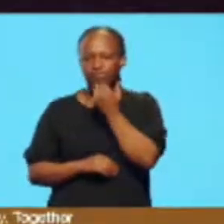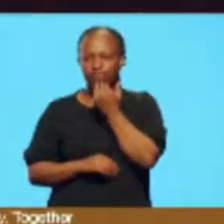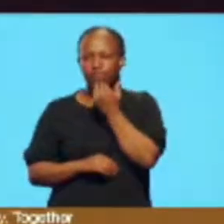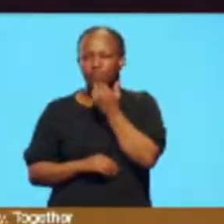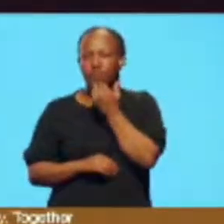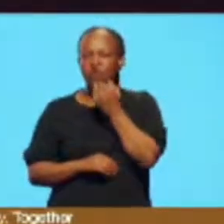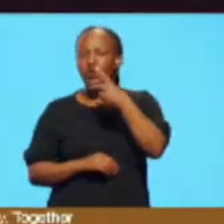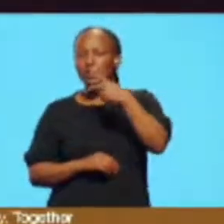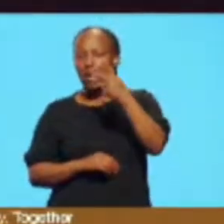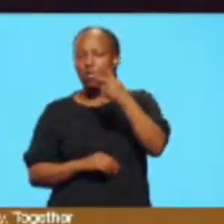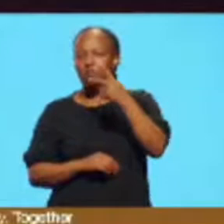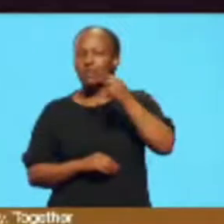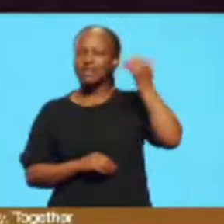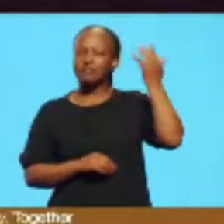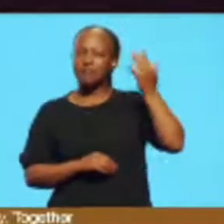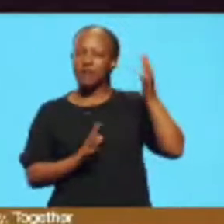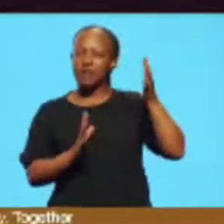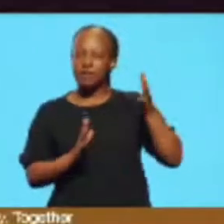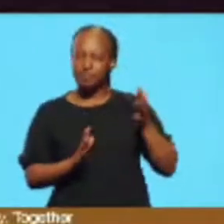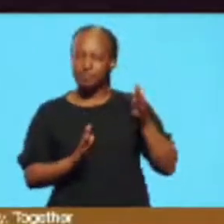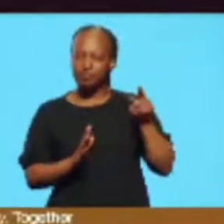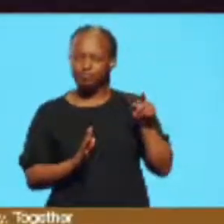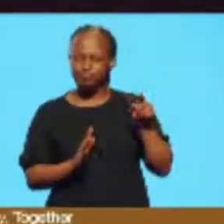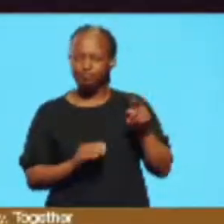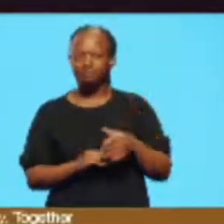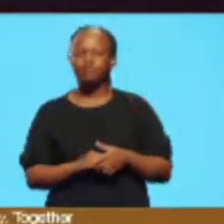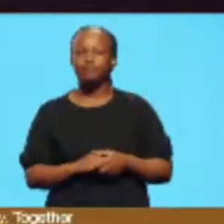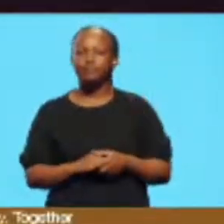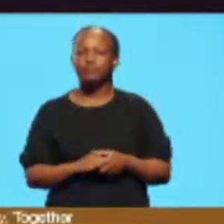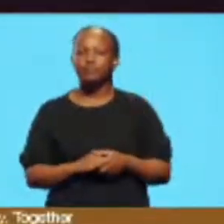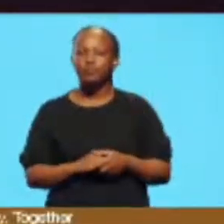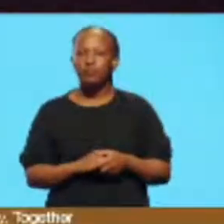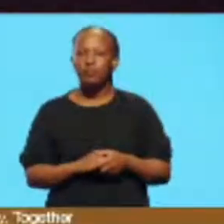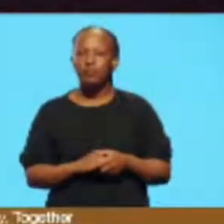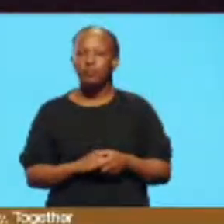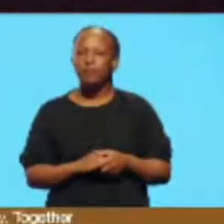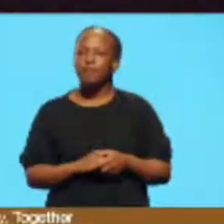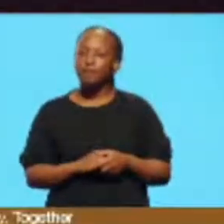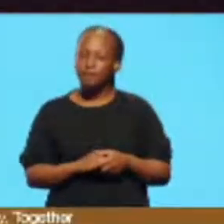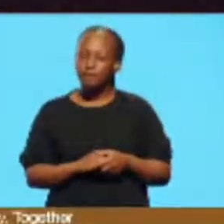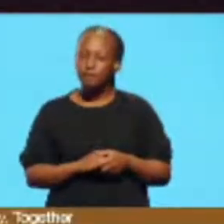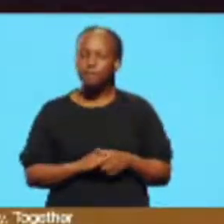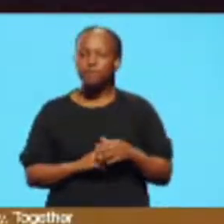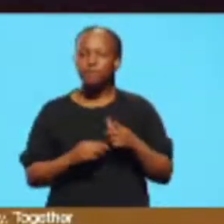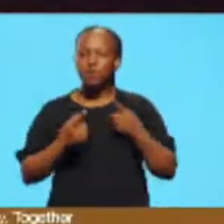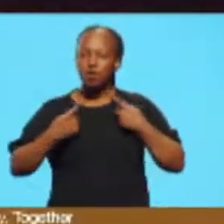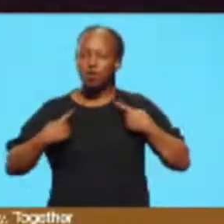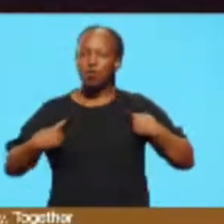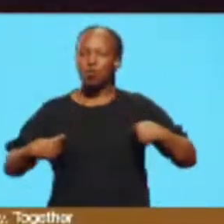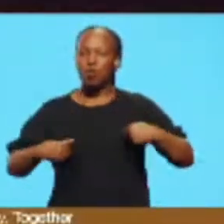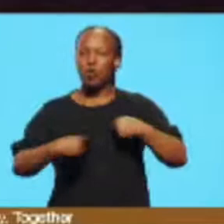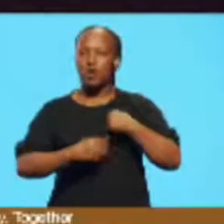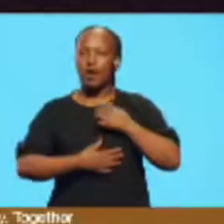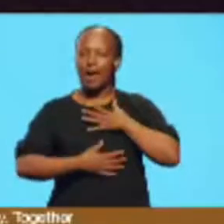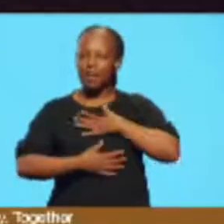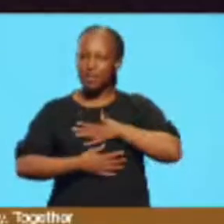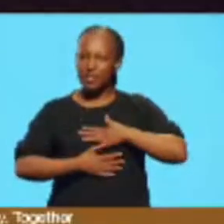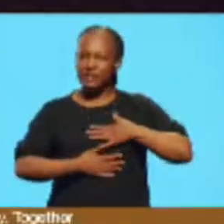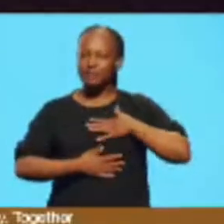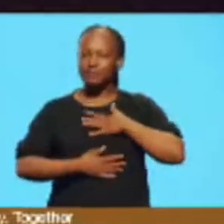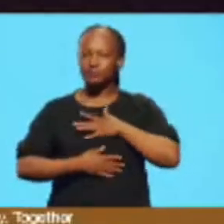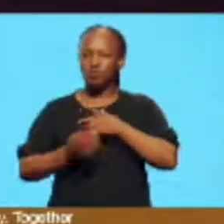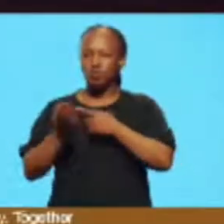second speaker, that we really appreciate the